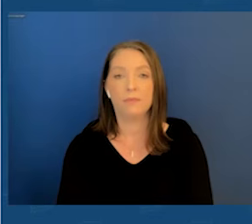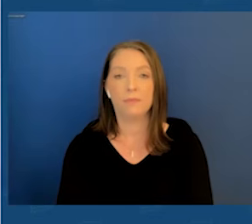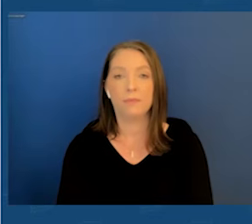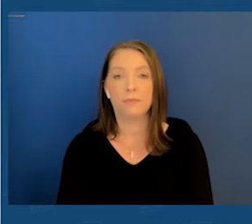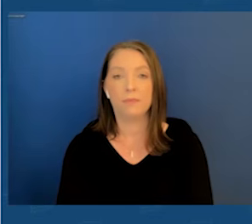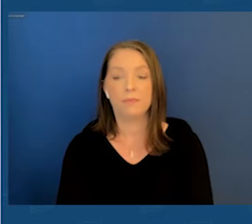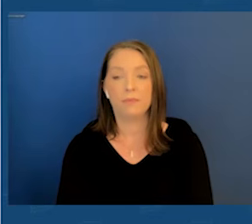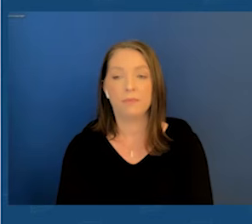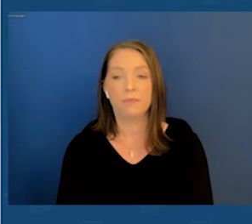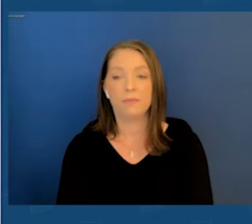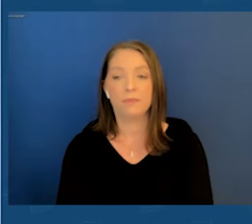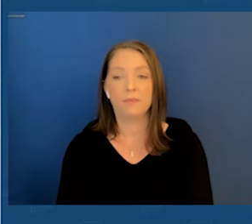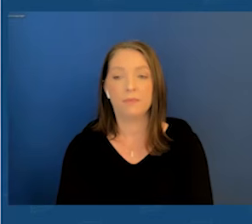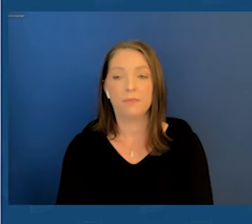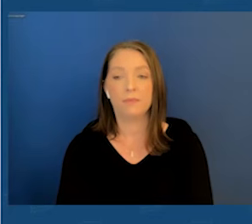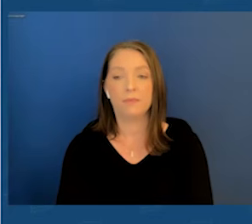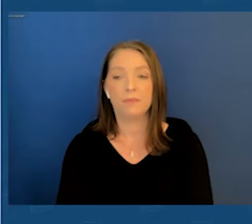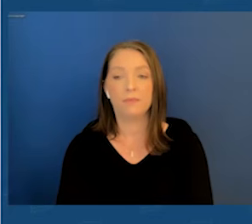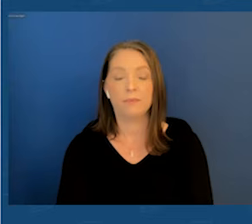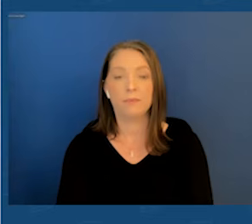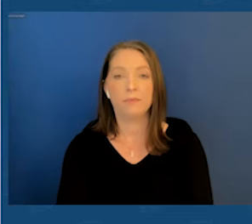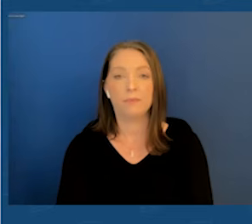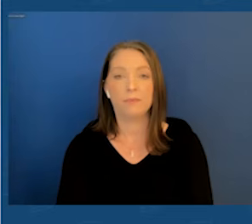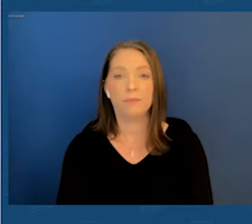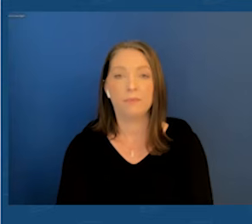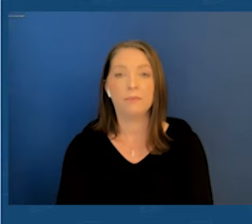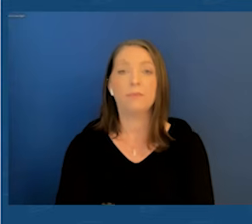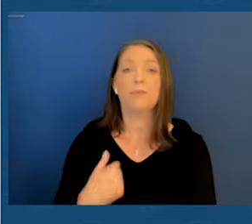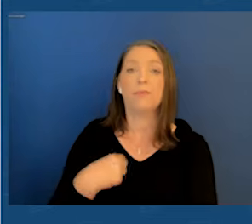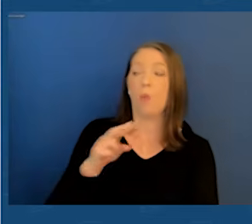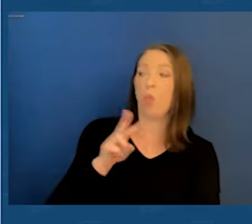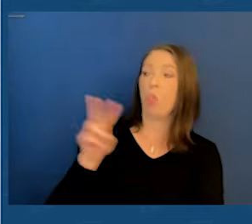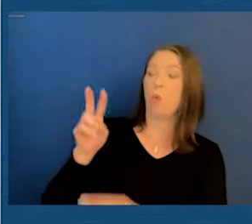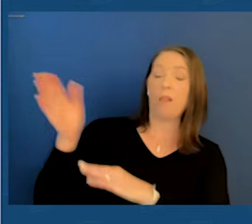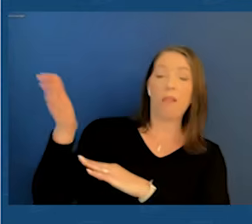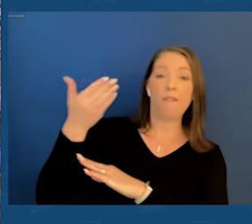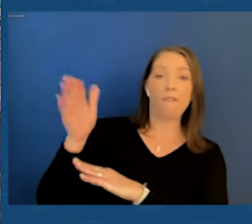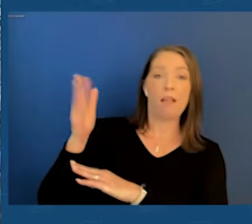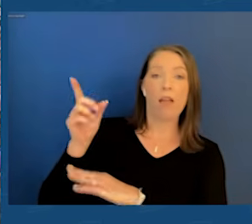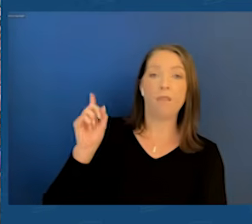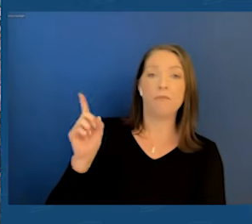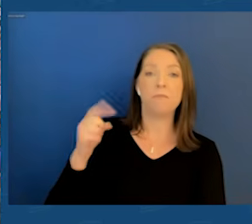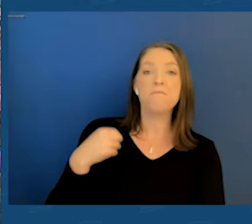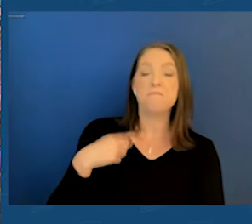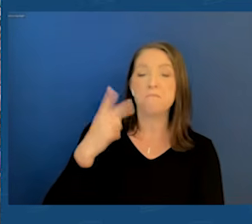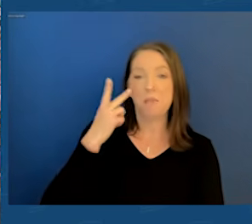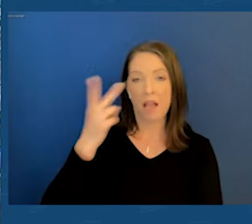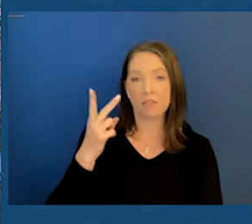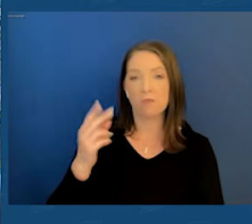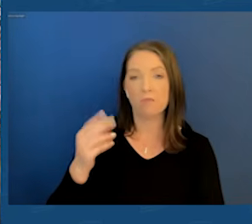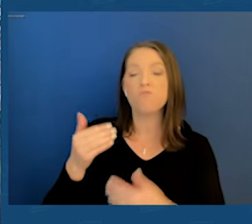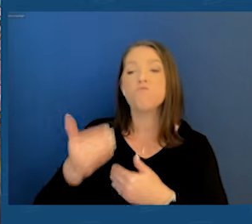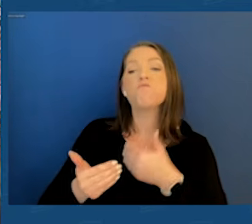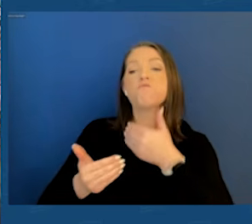You know, as I look at this flag, today I see that we are moving towards a more perfect union.